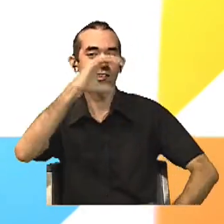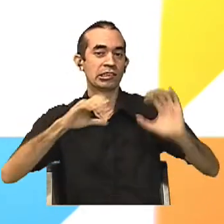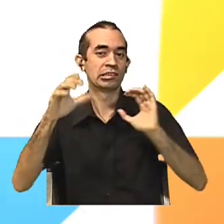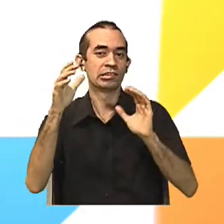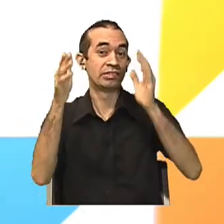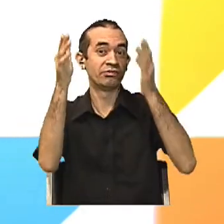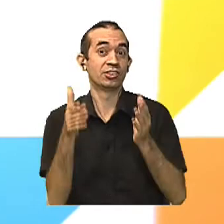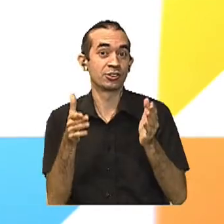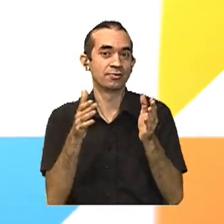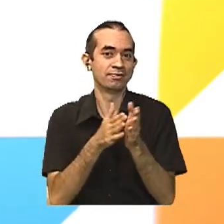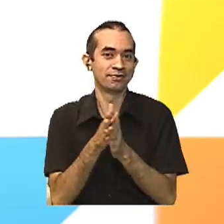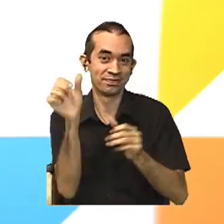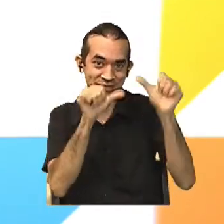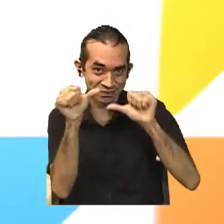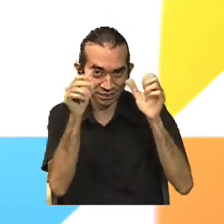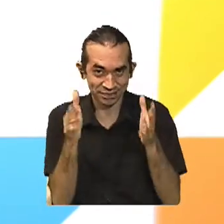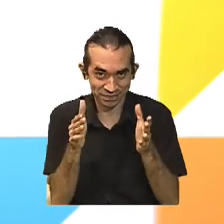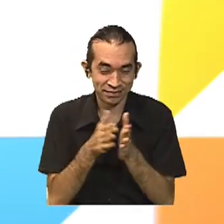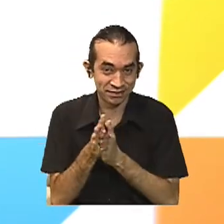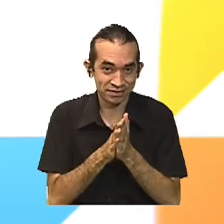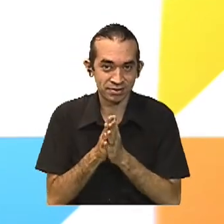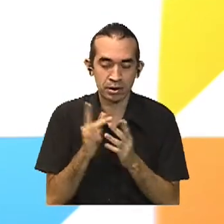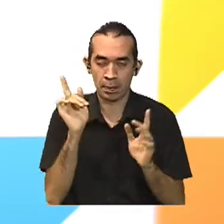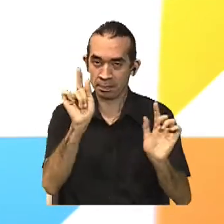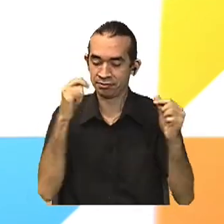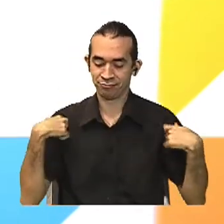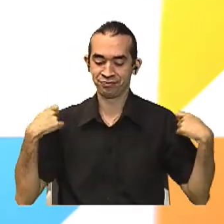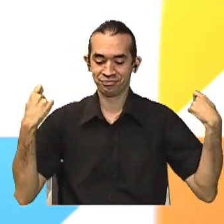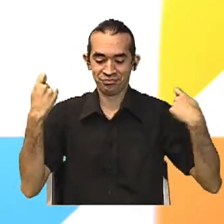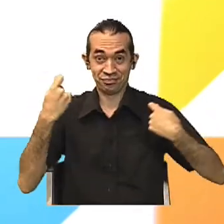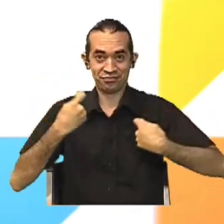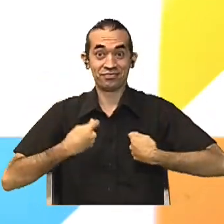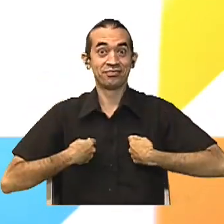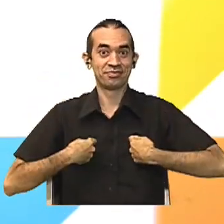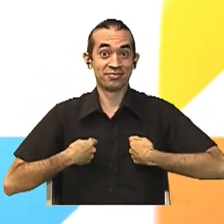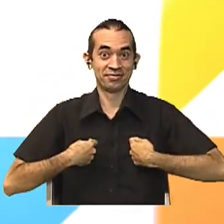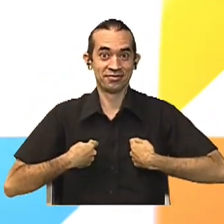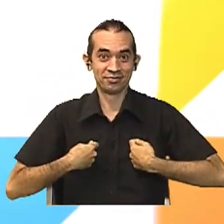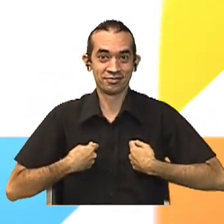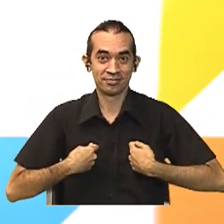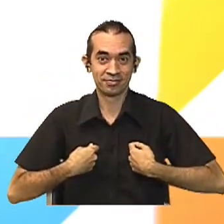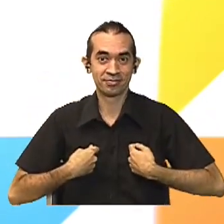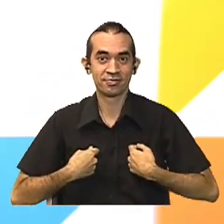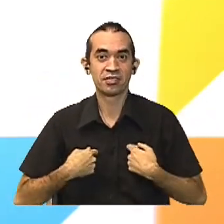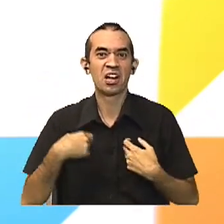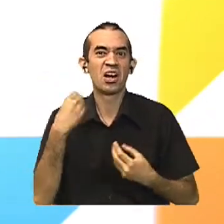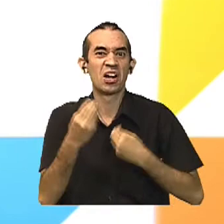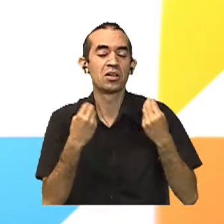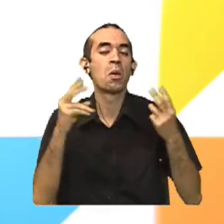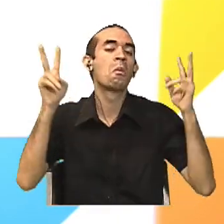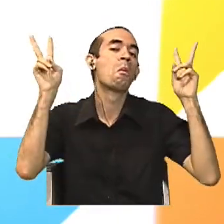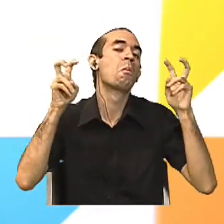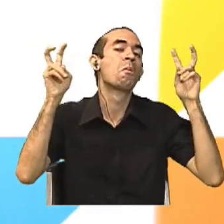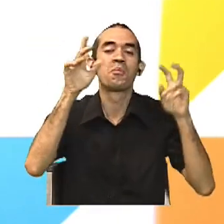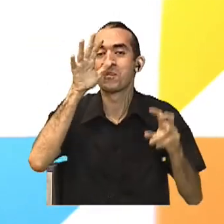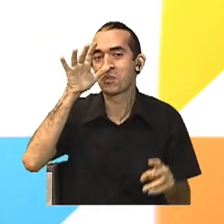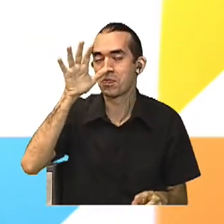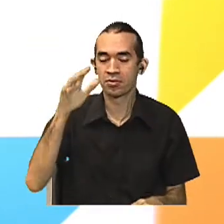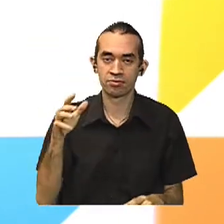on my lab coat, okay? Because we are going to suppose that we